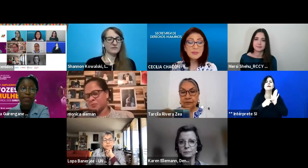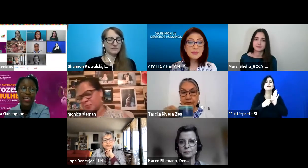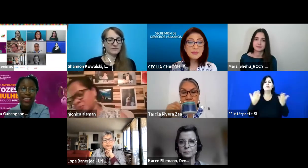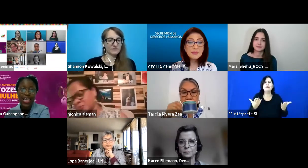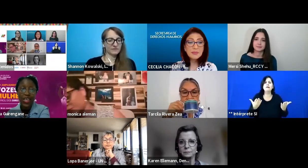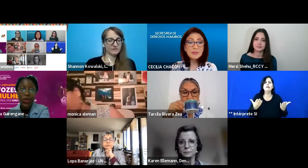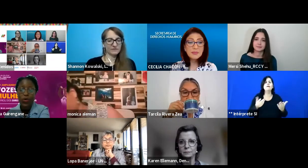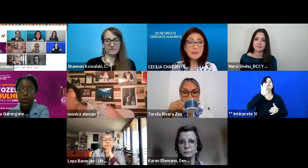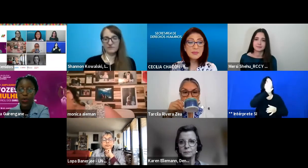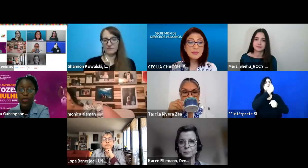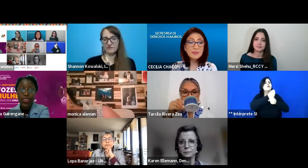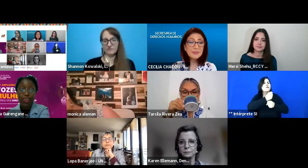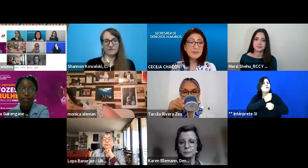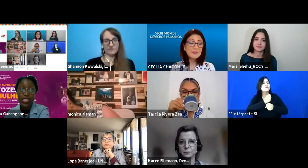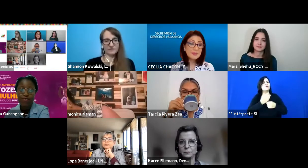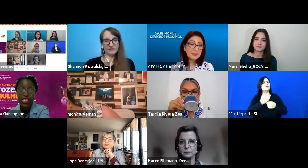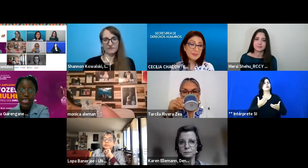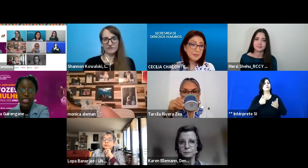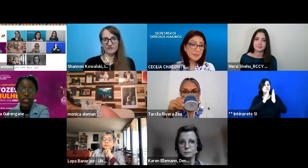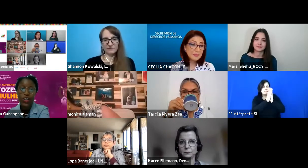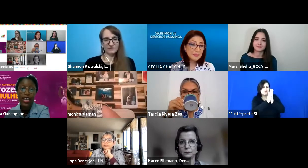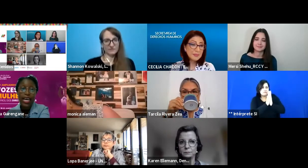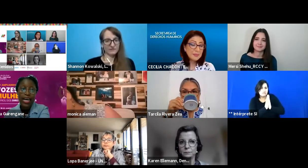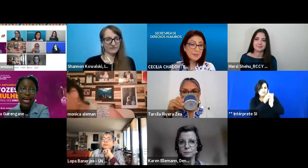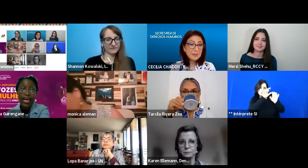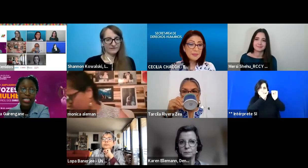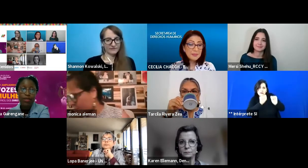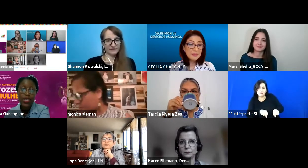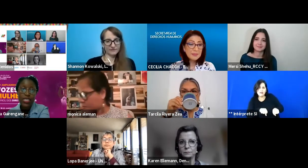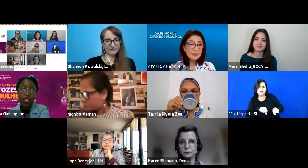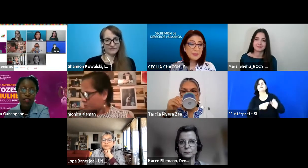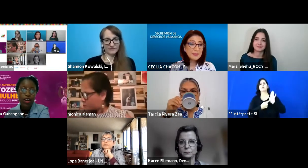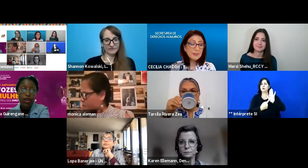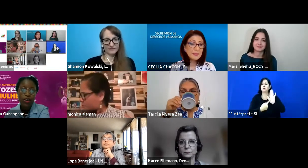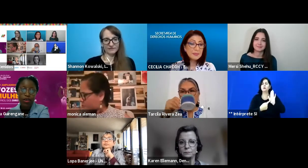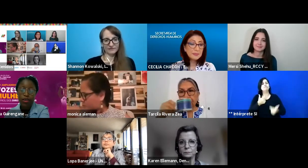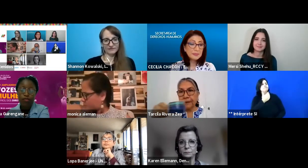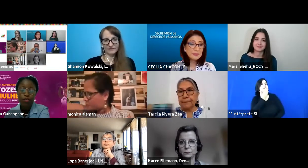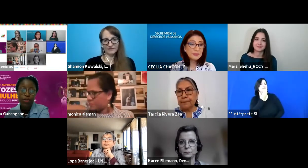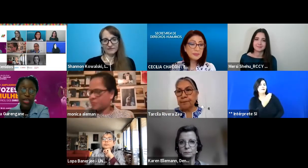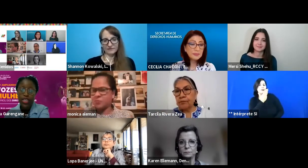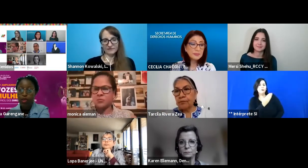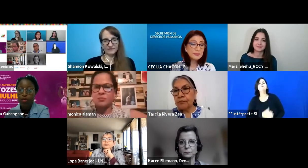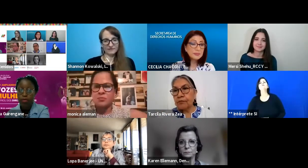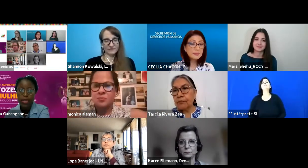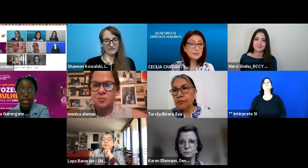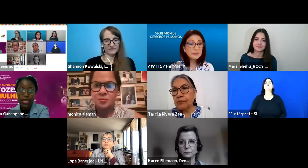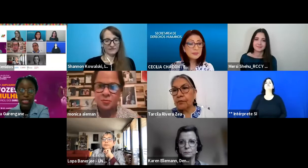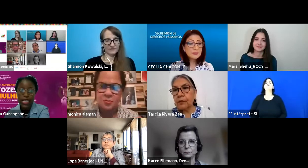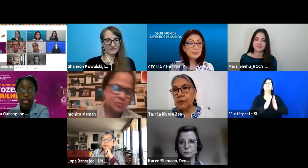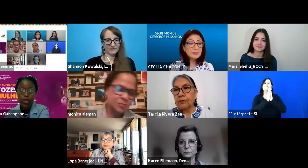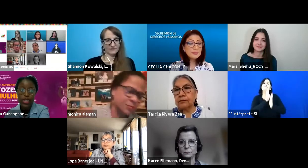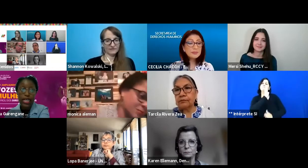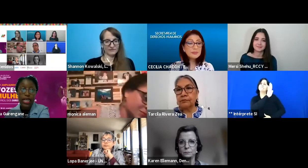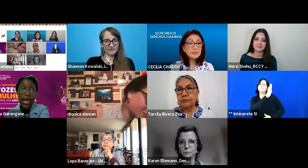Okay, thank you. Thank you for this invitation. As the president of of the Mozambican Young Women